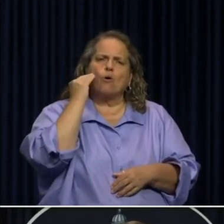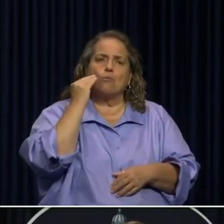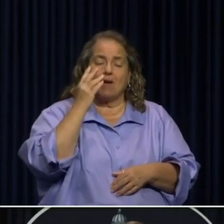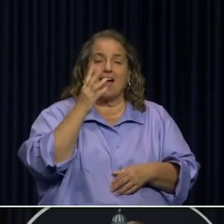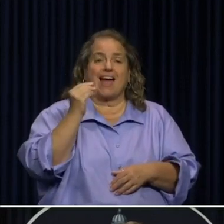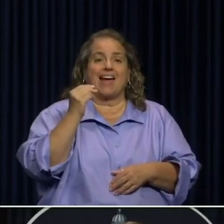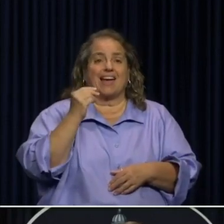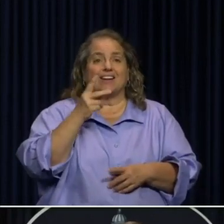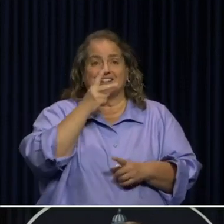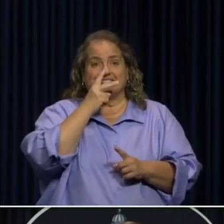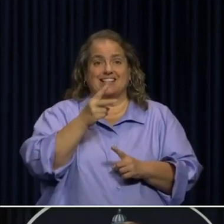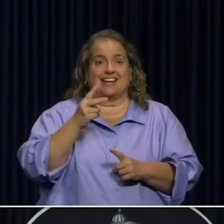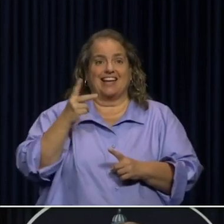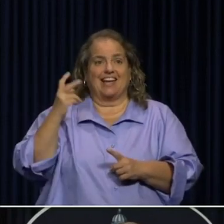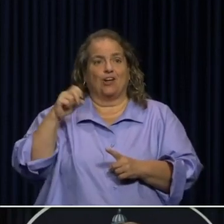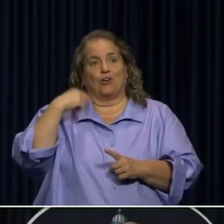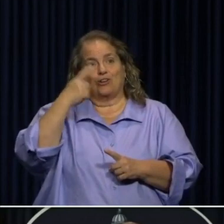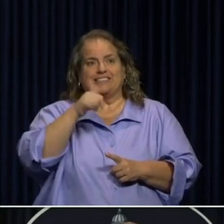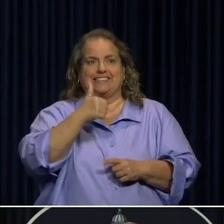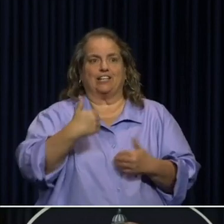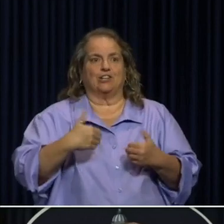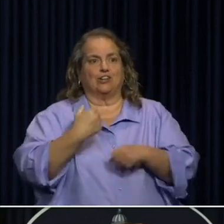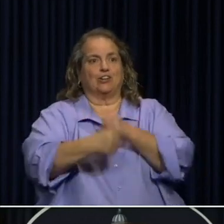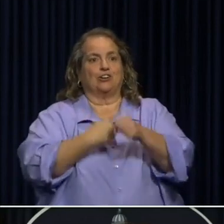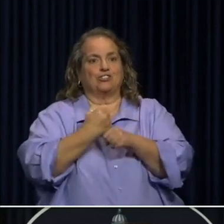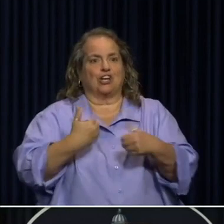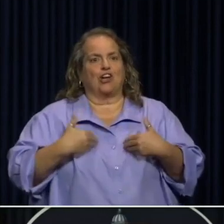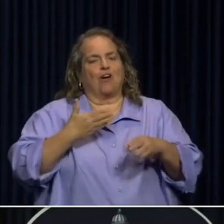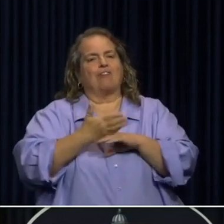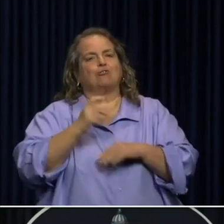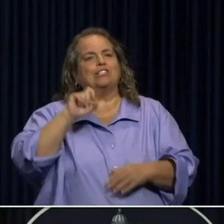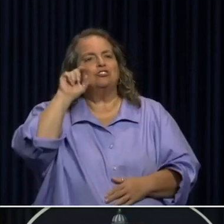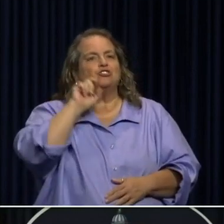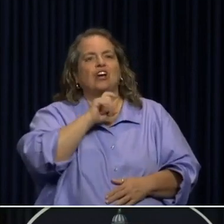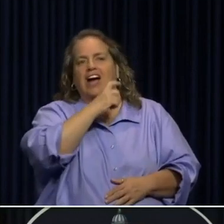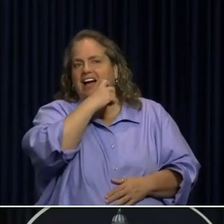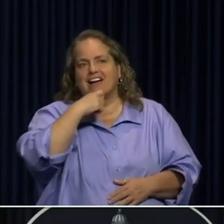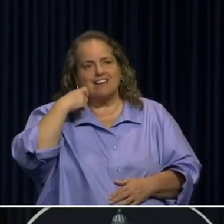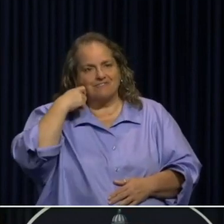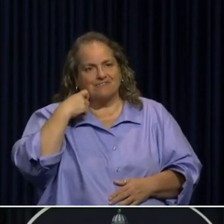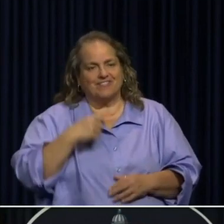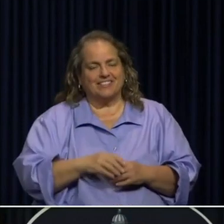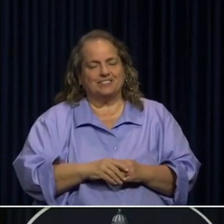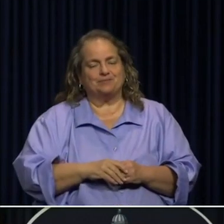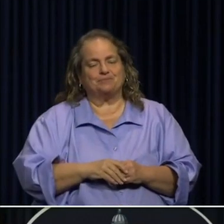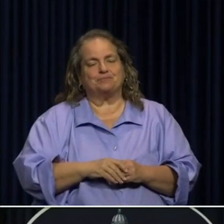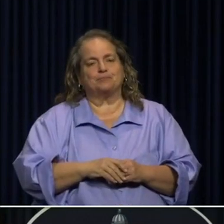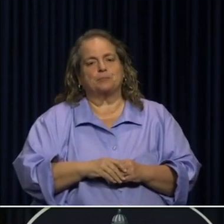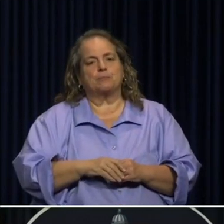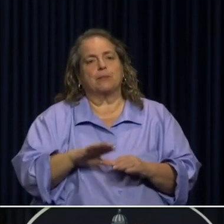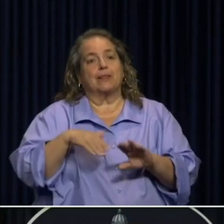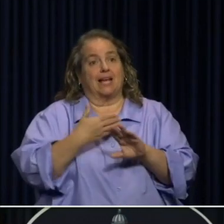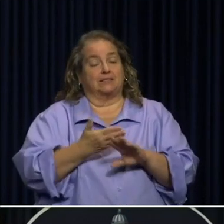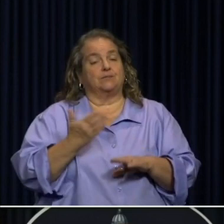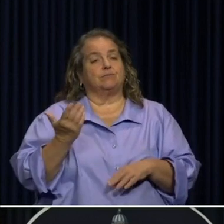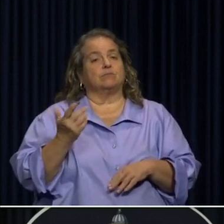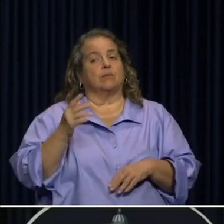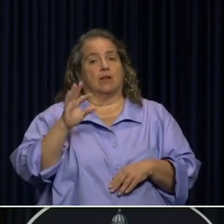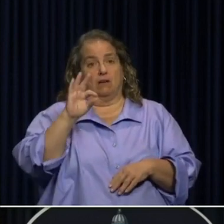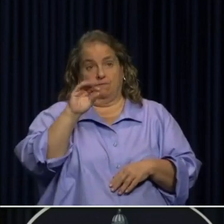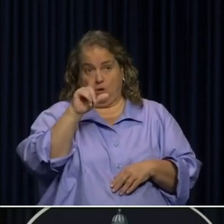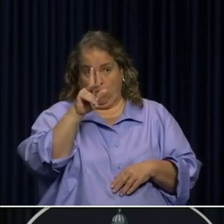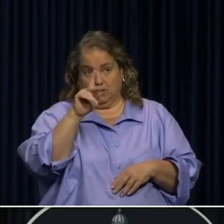years younger after he shaved that beard. Let's go to the next one. All right, these are, again, folks that are out